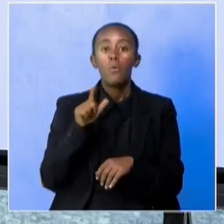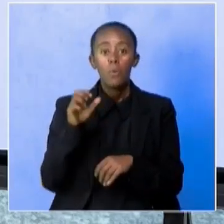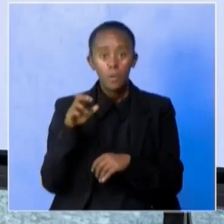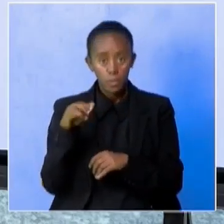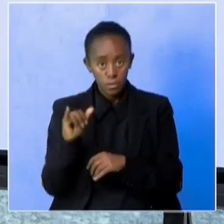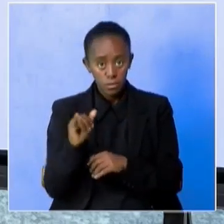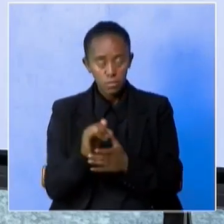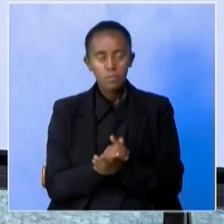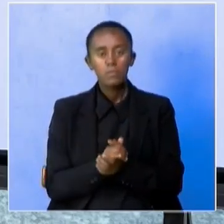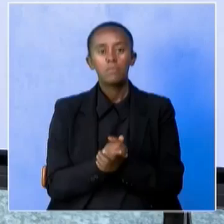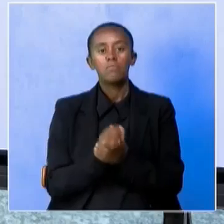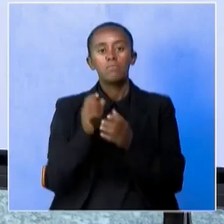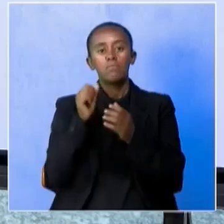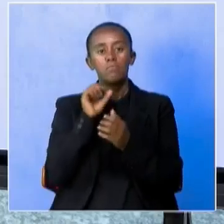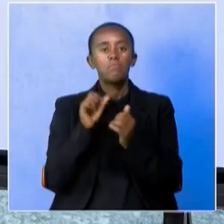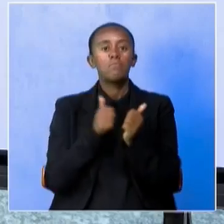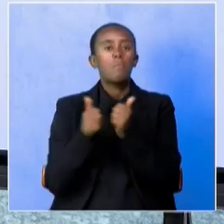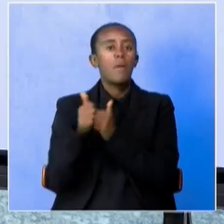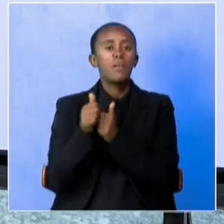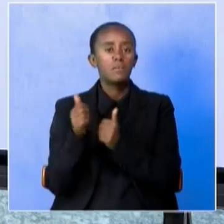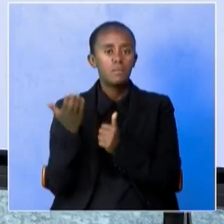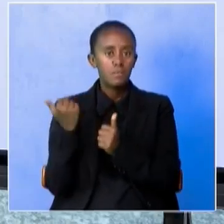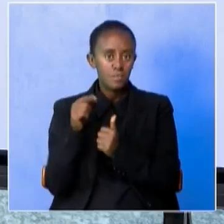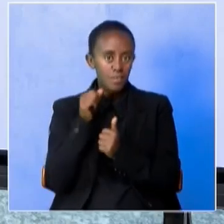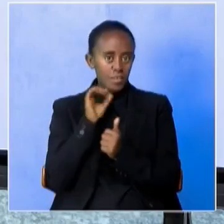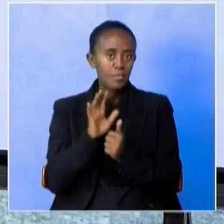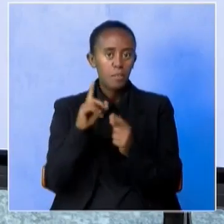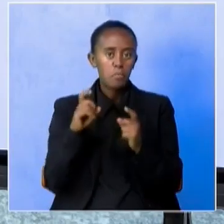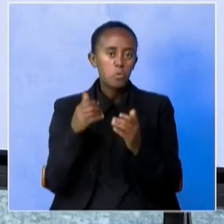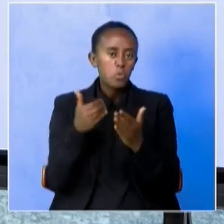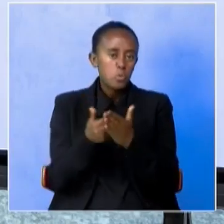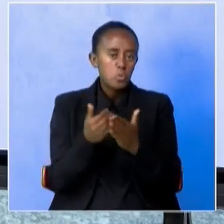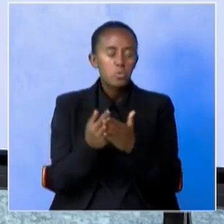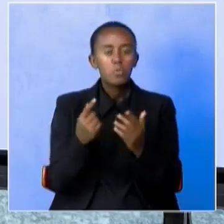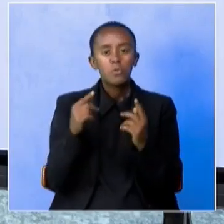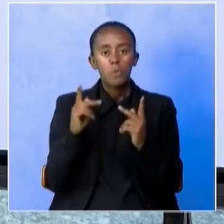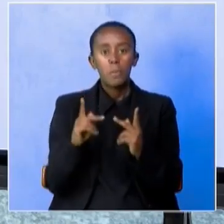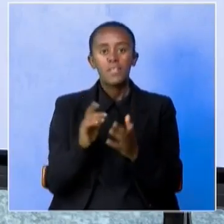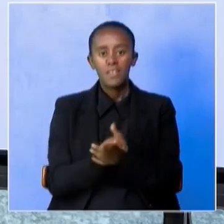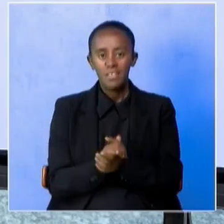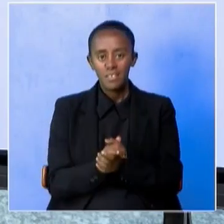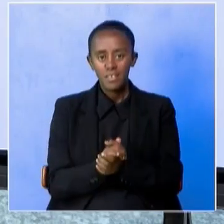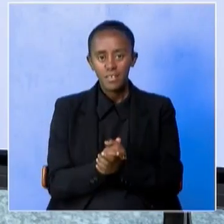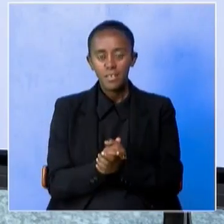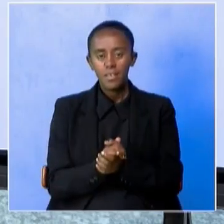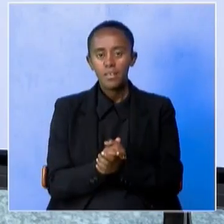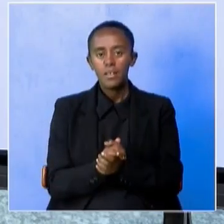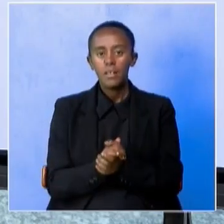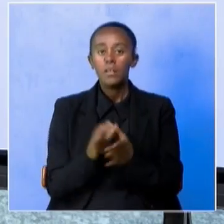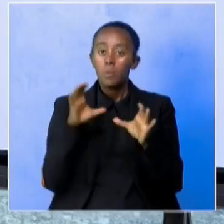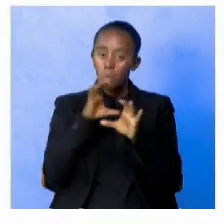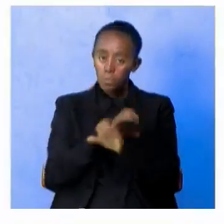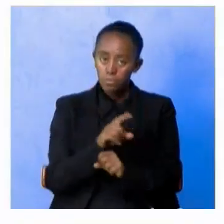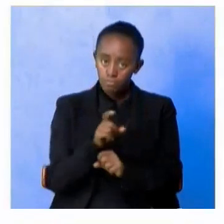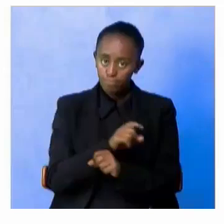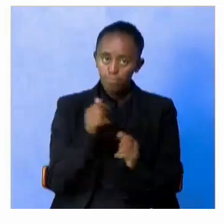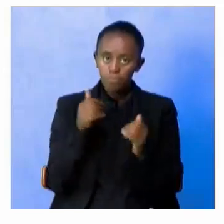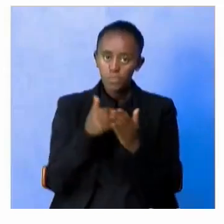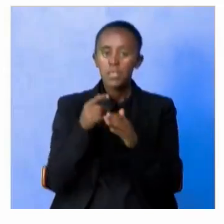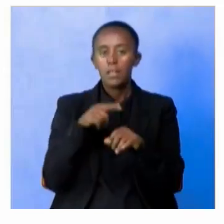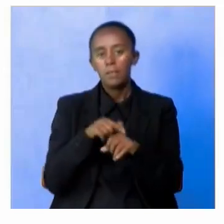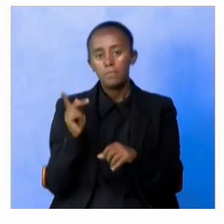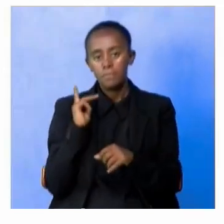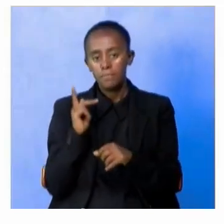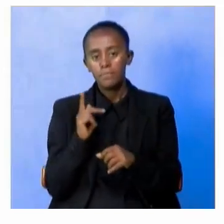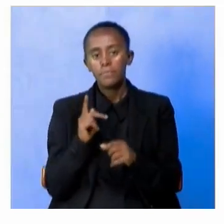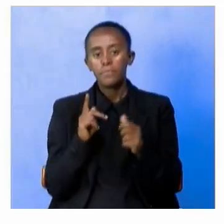passed her exam. So it is very recent to the present, even though the action is completed. The third one that we